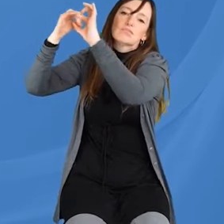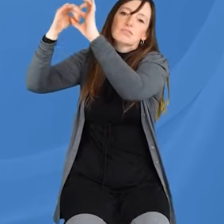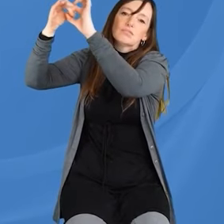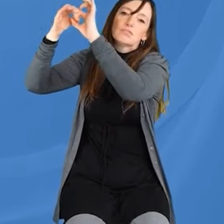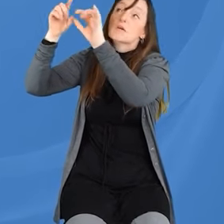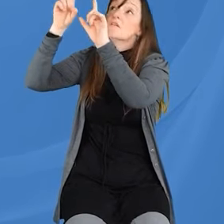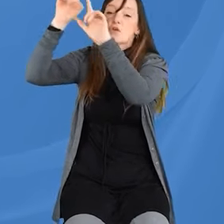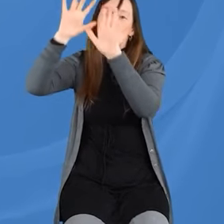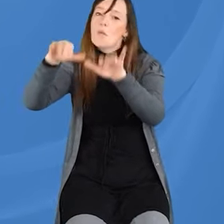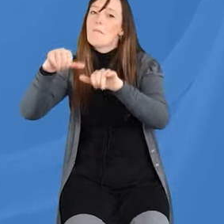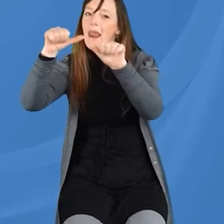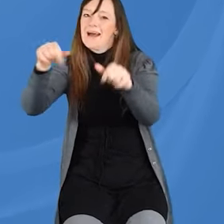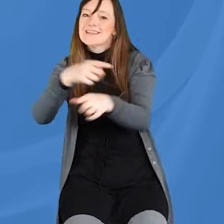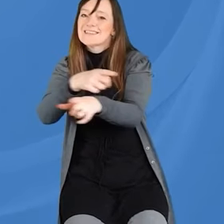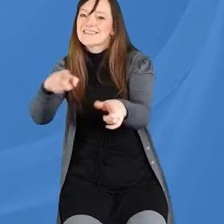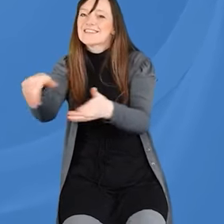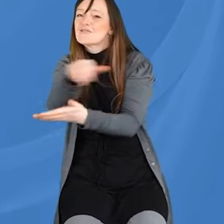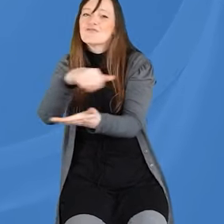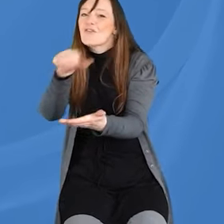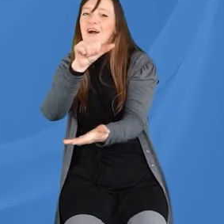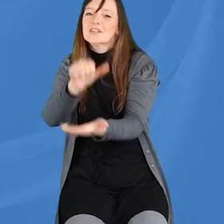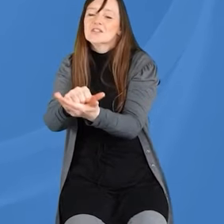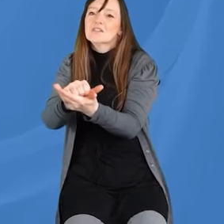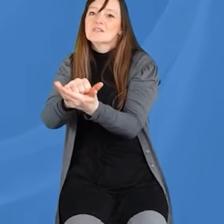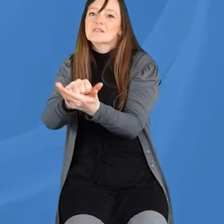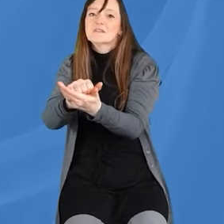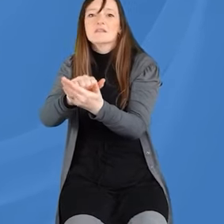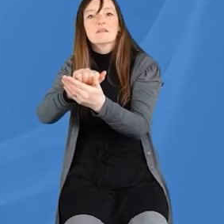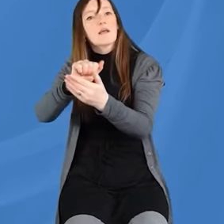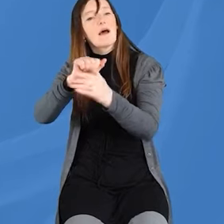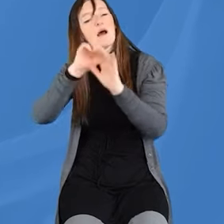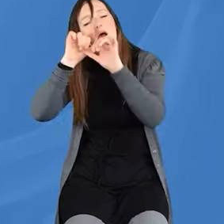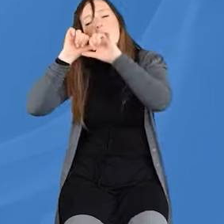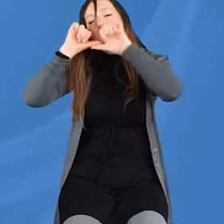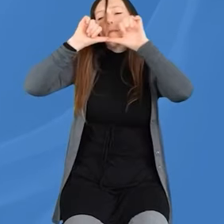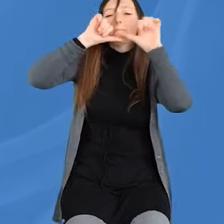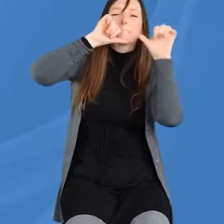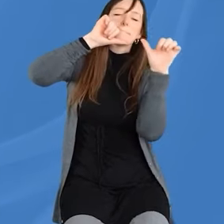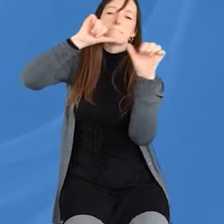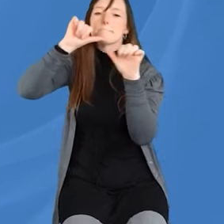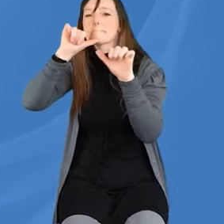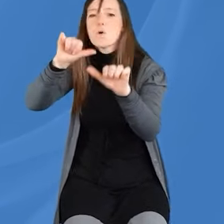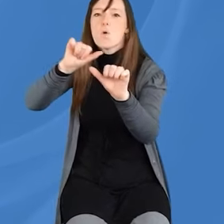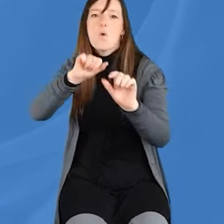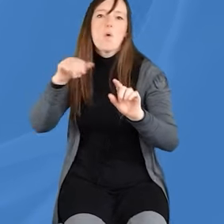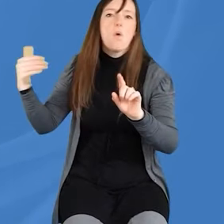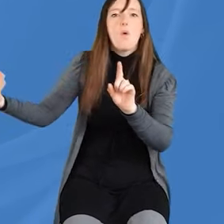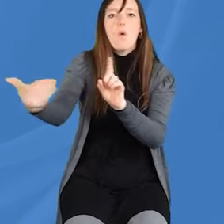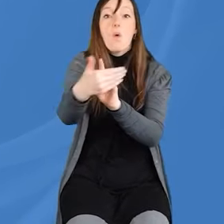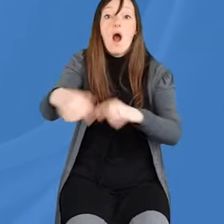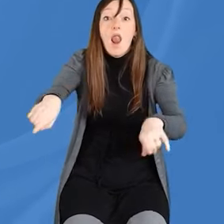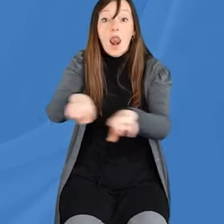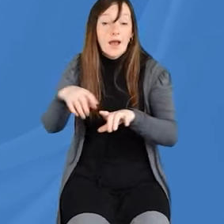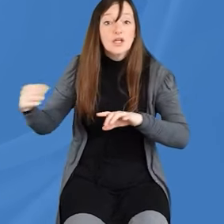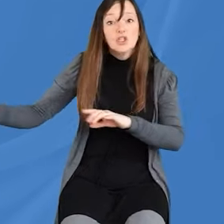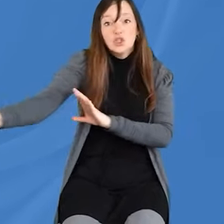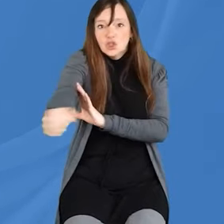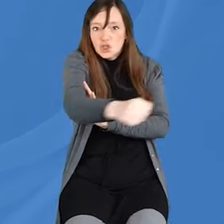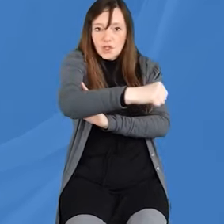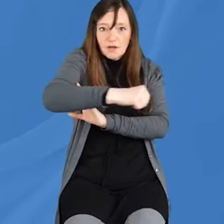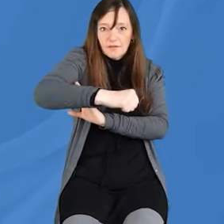you bless the righteous, O Lord. You cover him with favour, as with a shield.